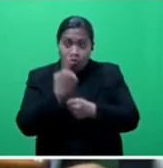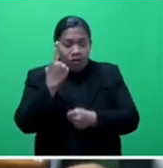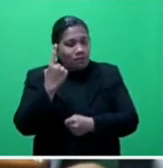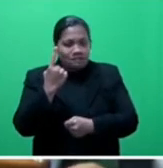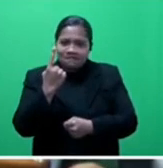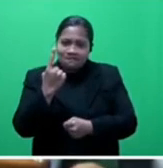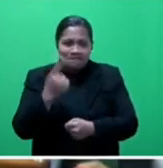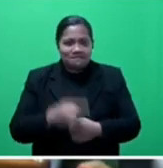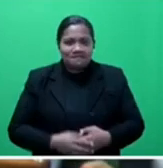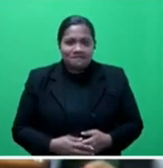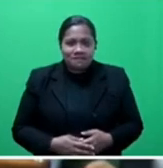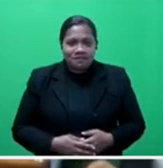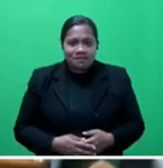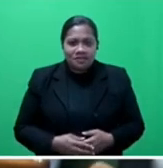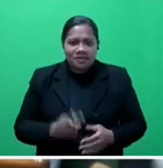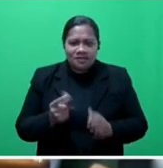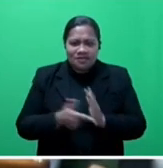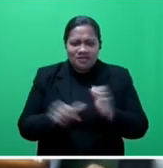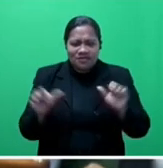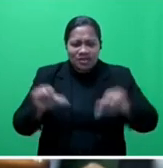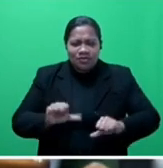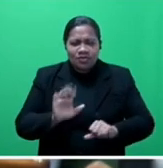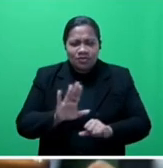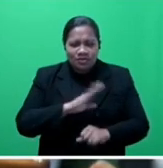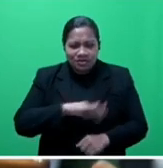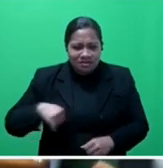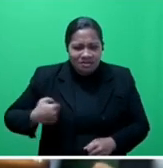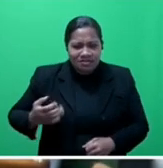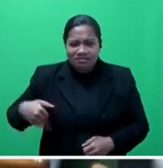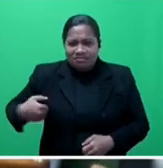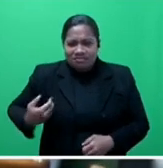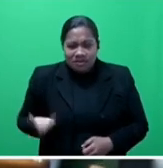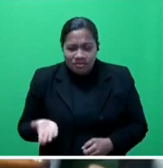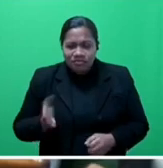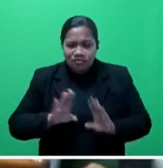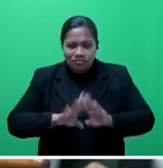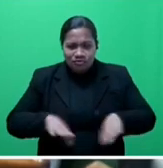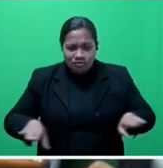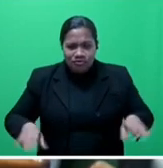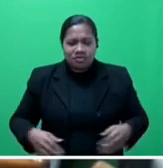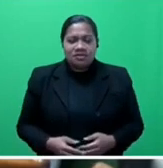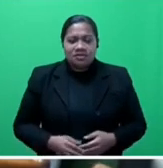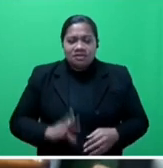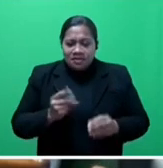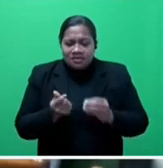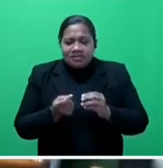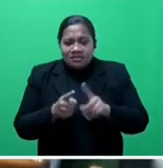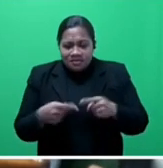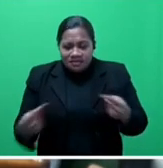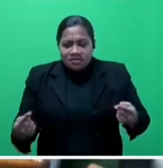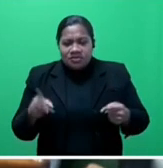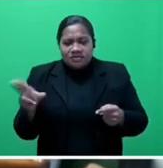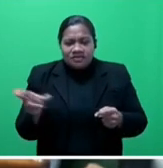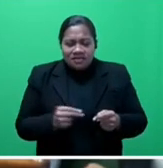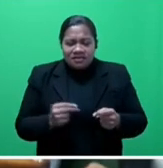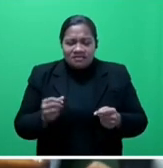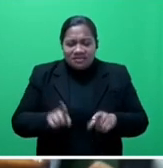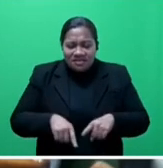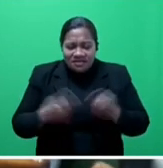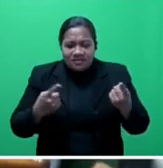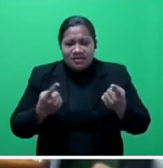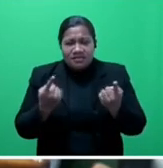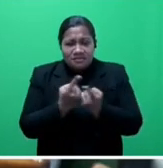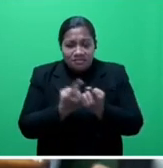Failures with your spouse and children, things you wish you had done differently, painful experiences, none of them